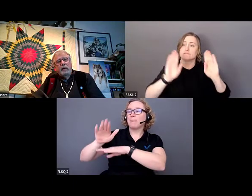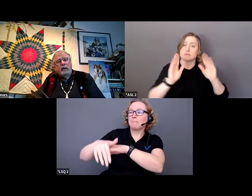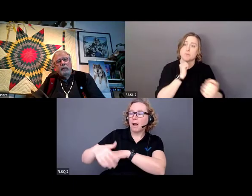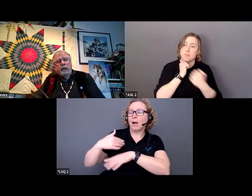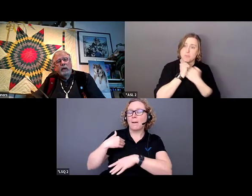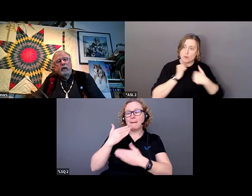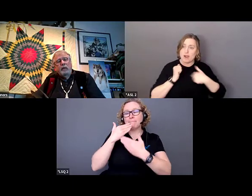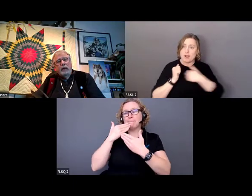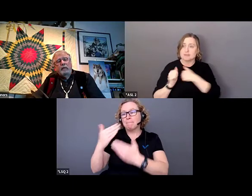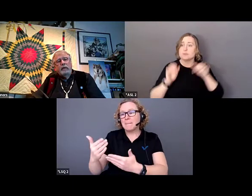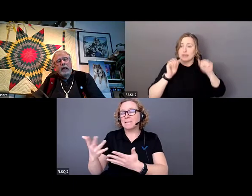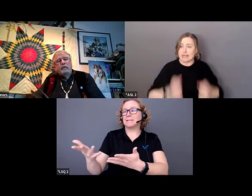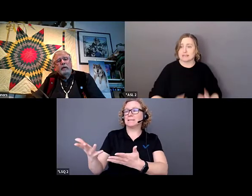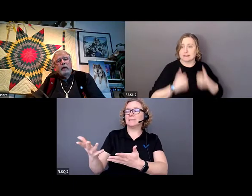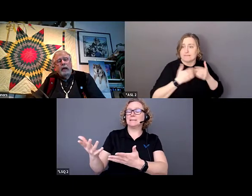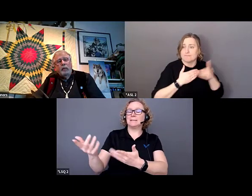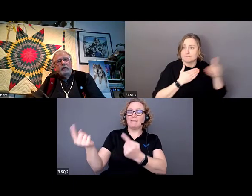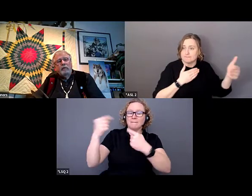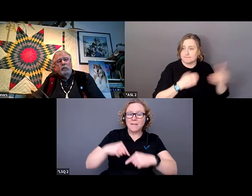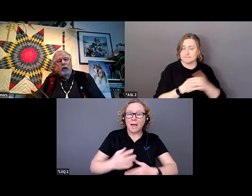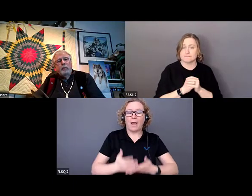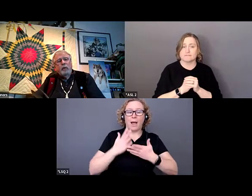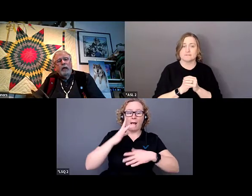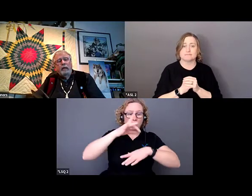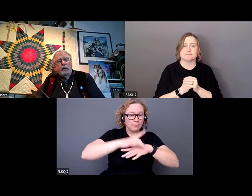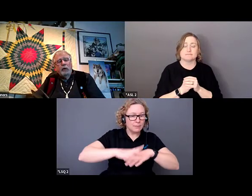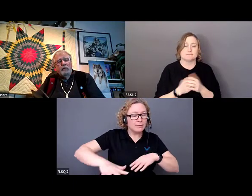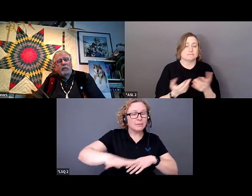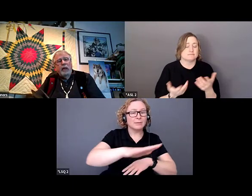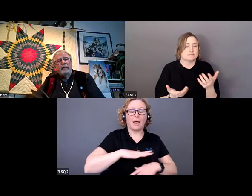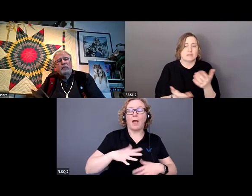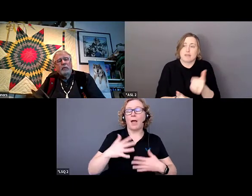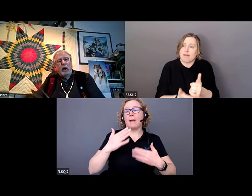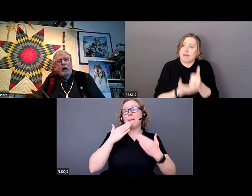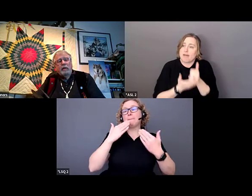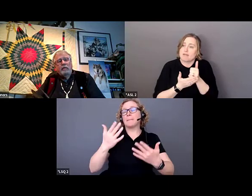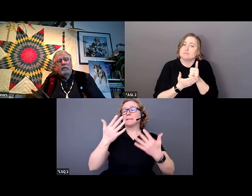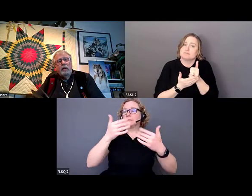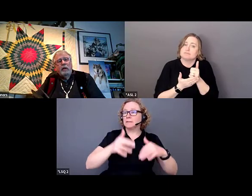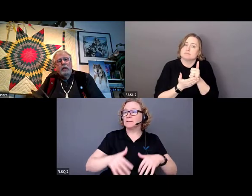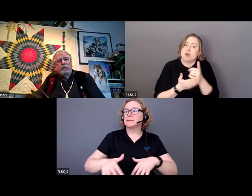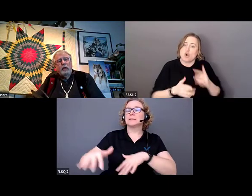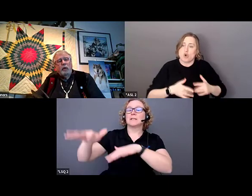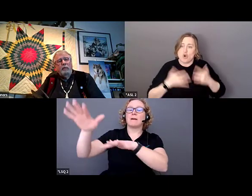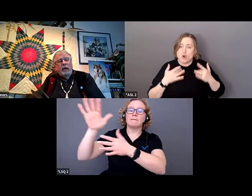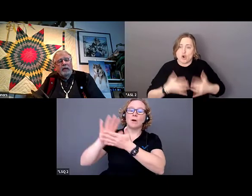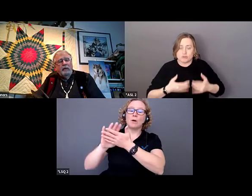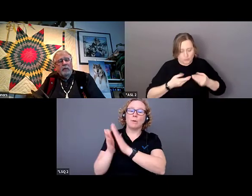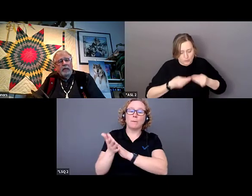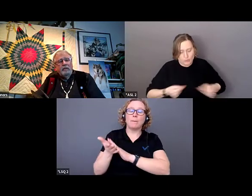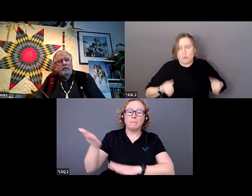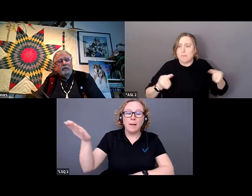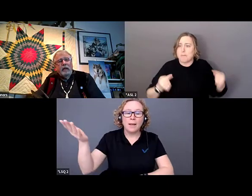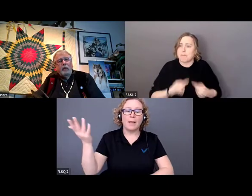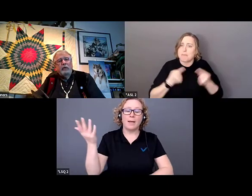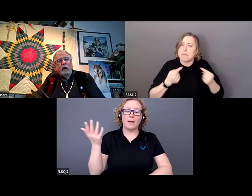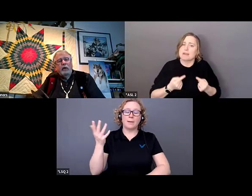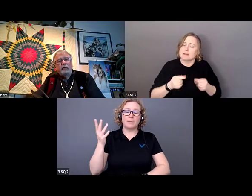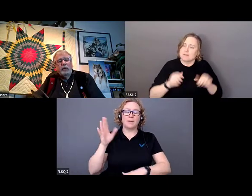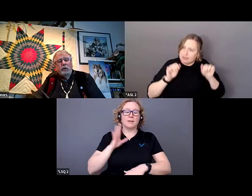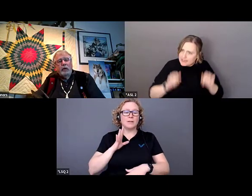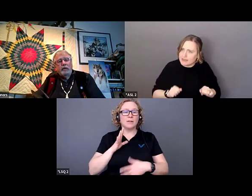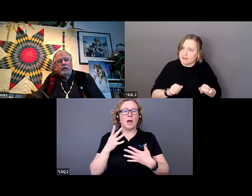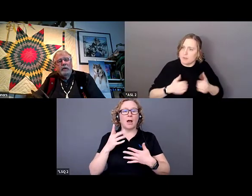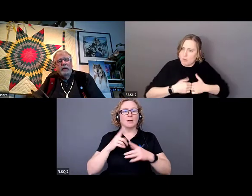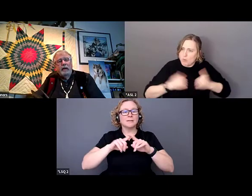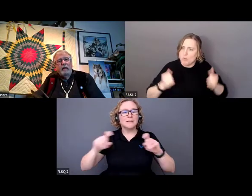live. And we give thanks that they help us to wipe away the hurts and pains from our hearts so that we might live in peace this day with all